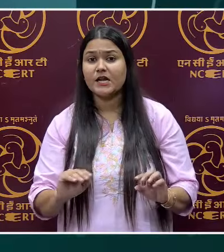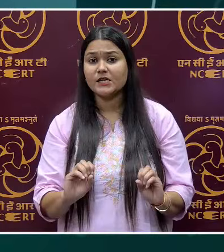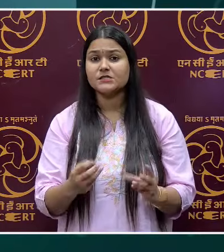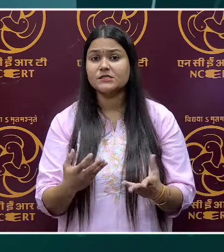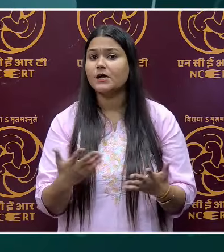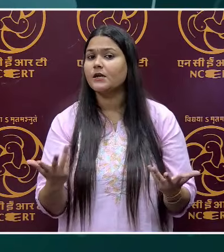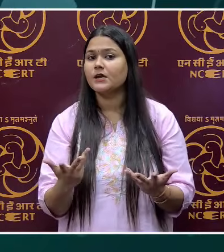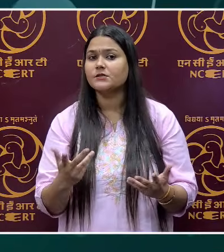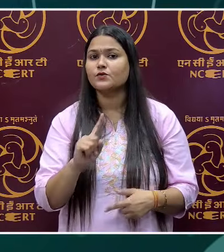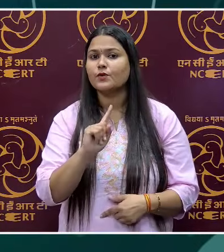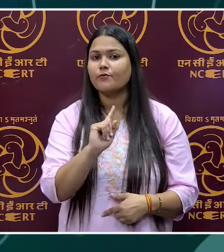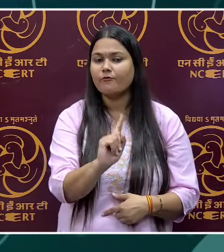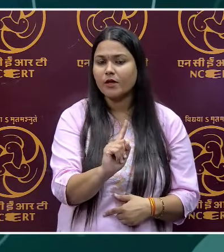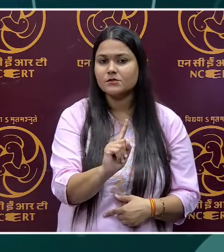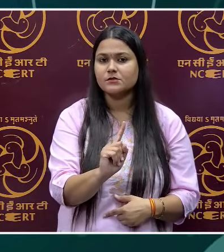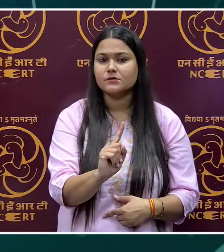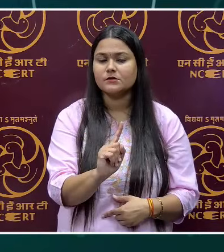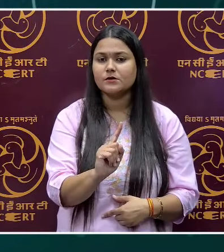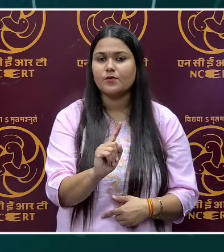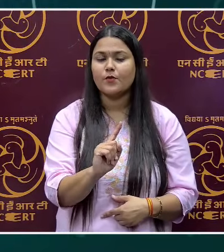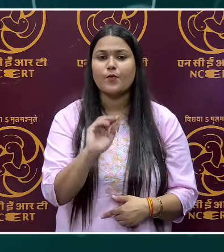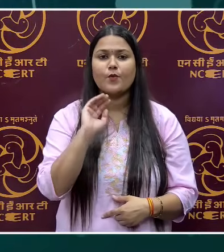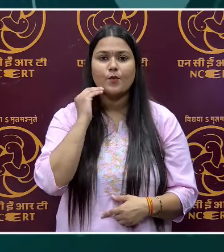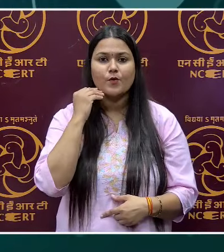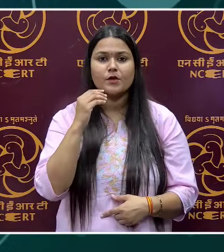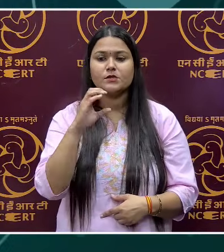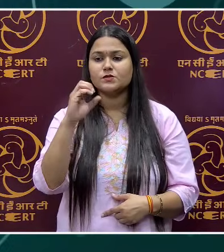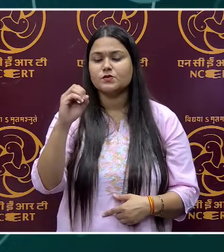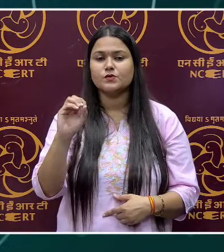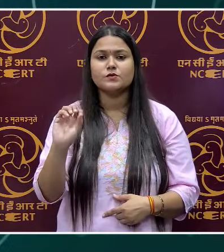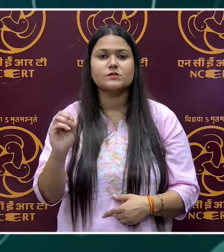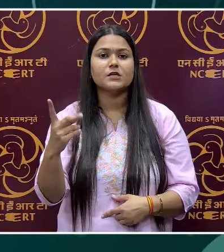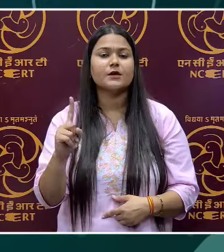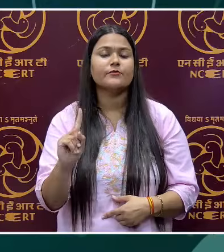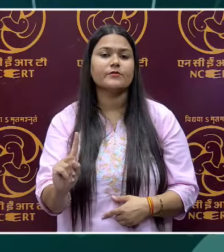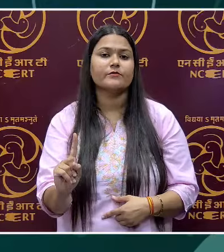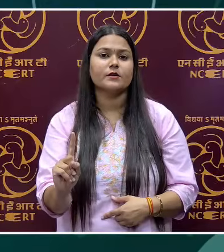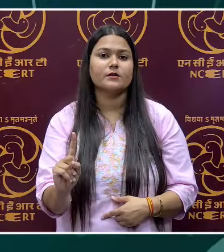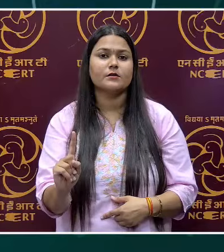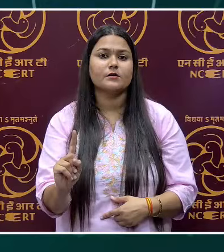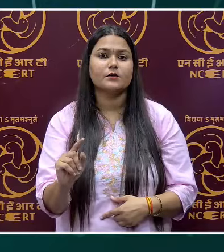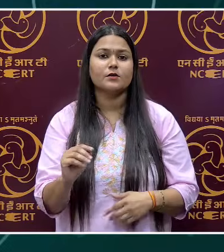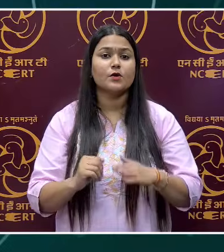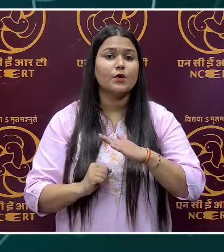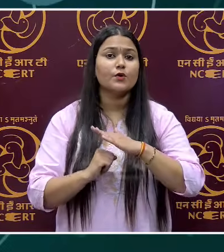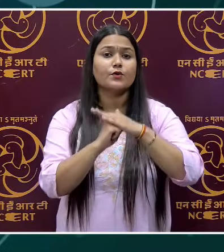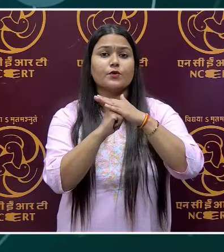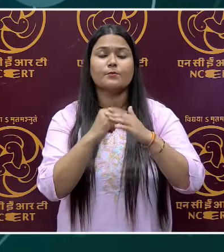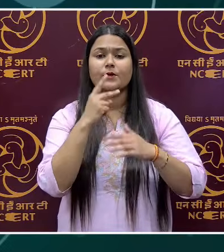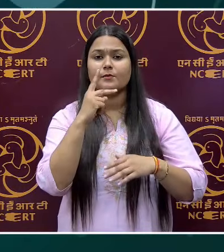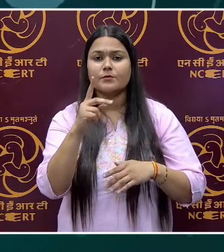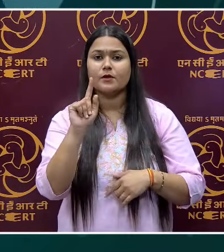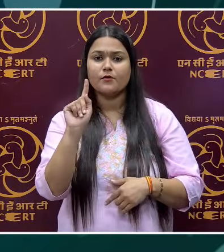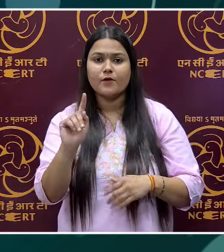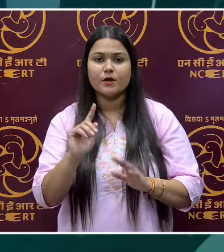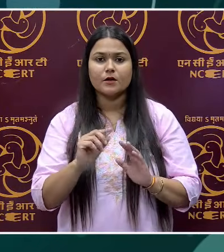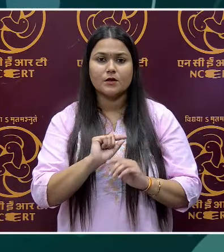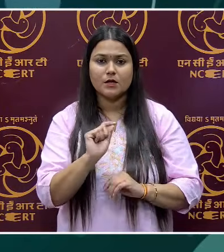1. So, row 0 will start with 1. Here it is on the top, you can see 1 is written as a